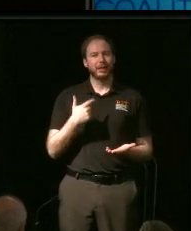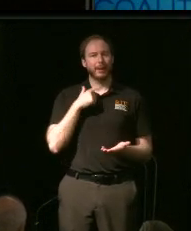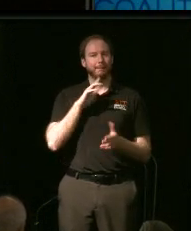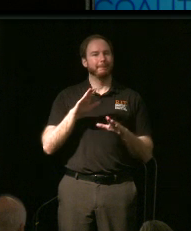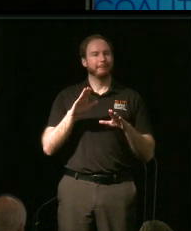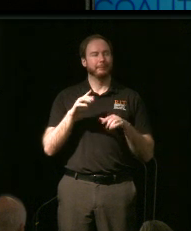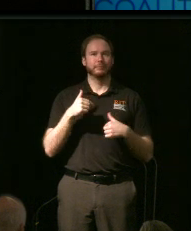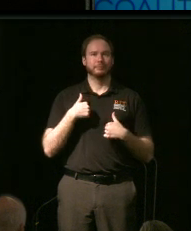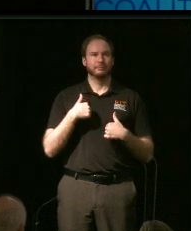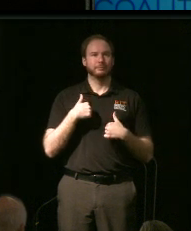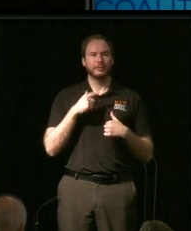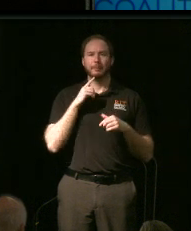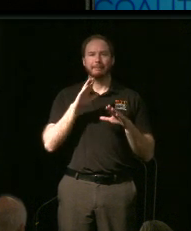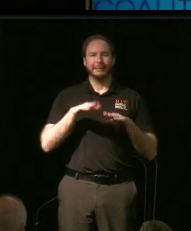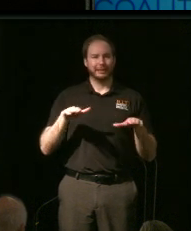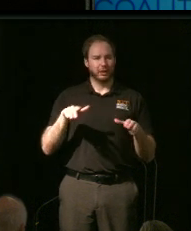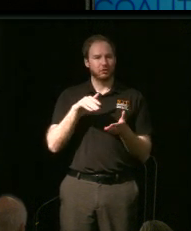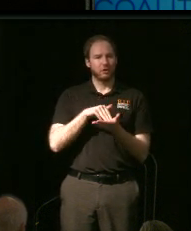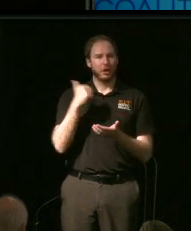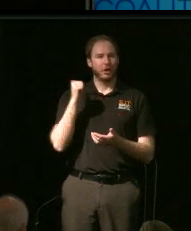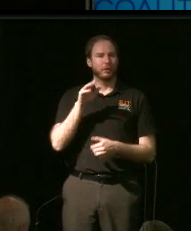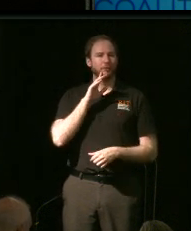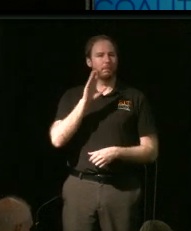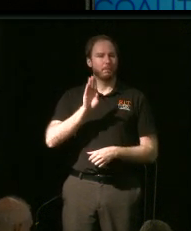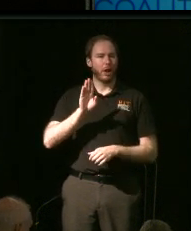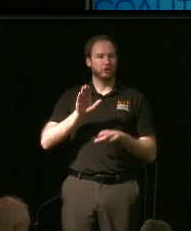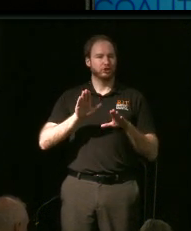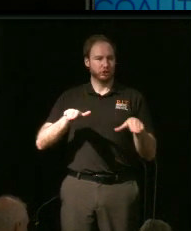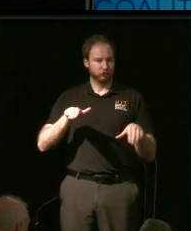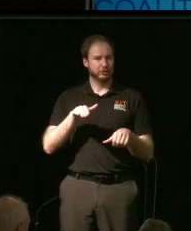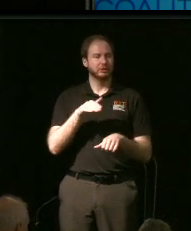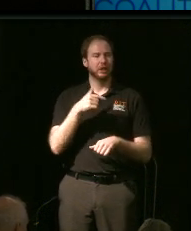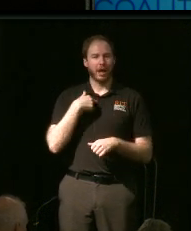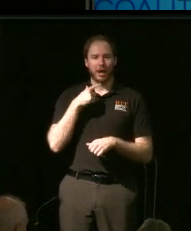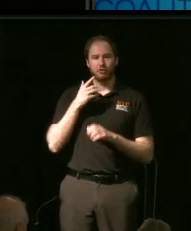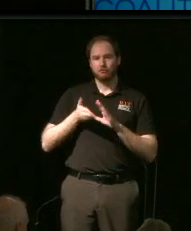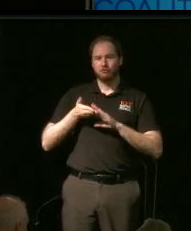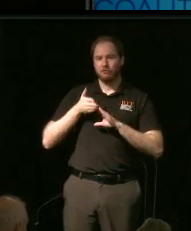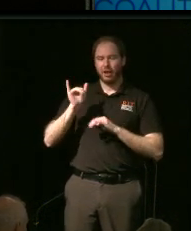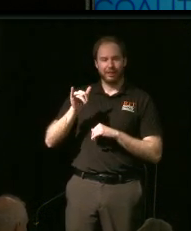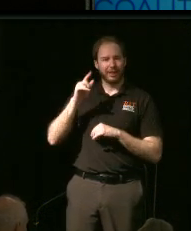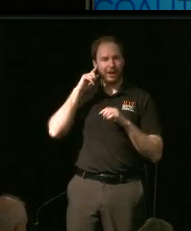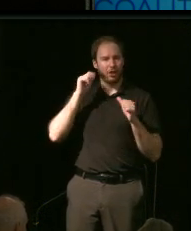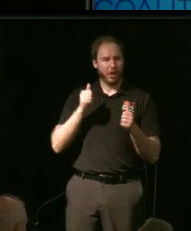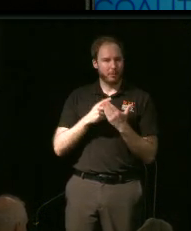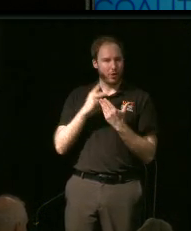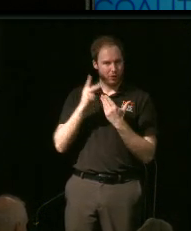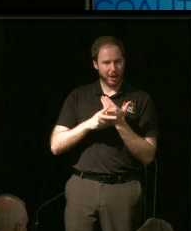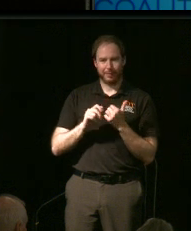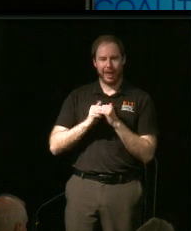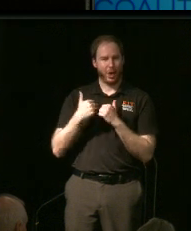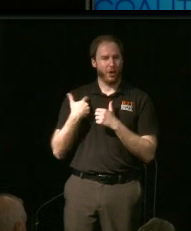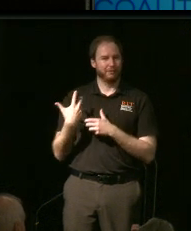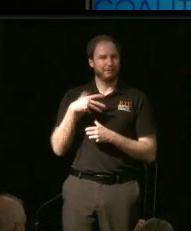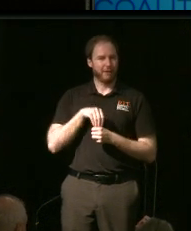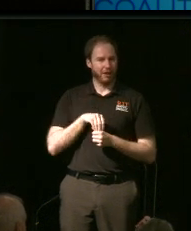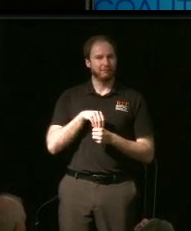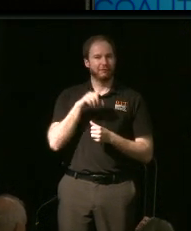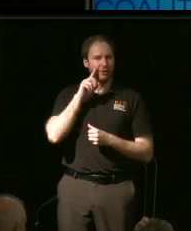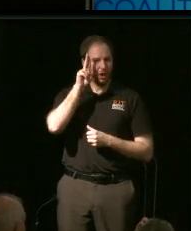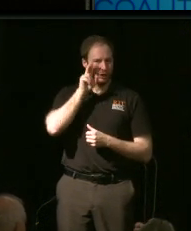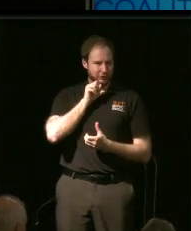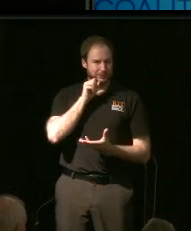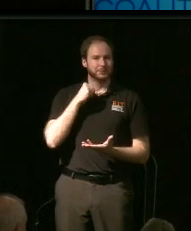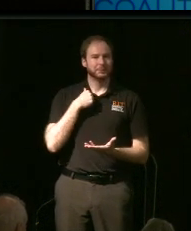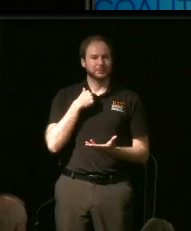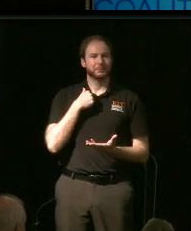pediatric ear, nose, and throat doctor at Boston Children's. I run the hearing loss program, and that's how I became involved in Usher